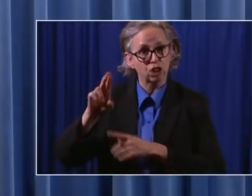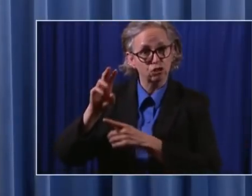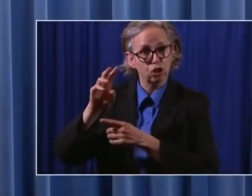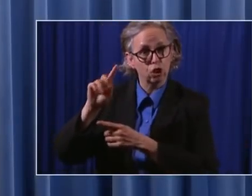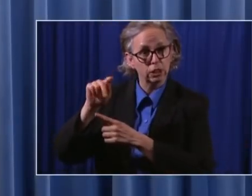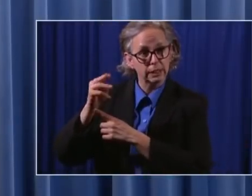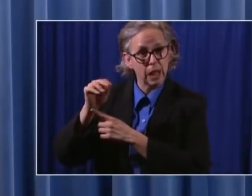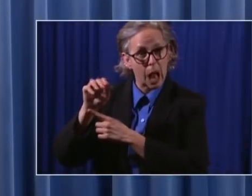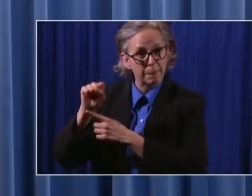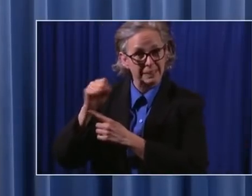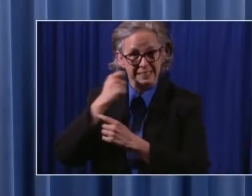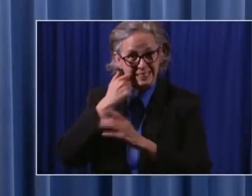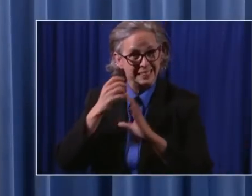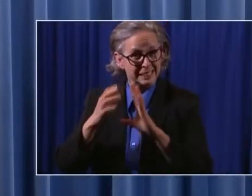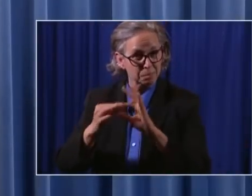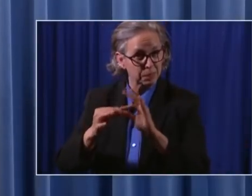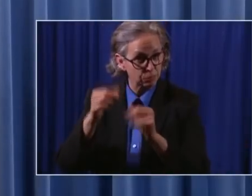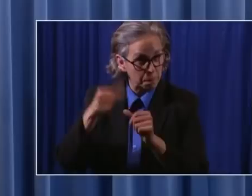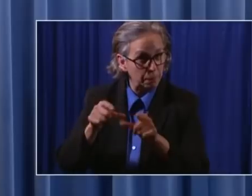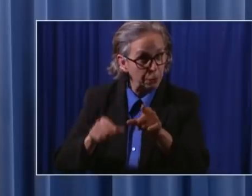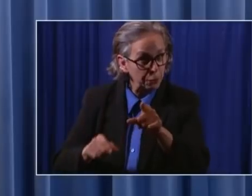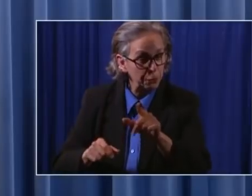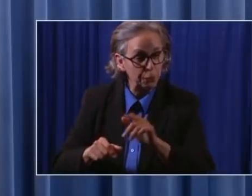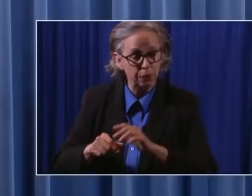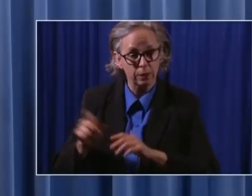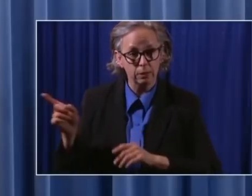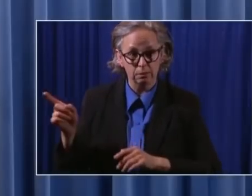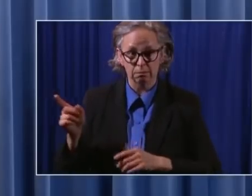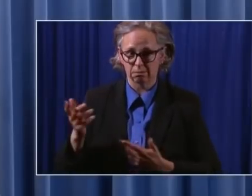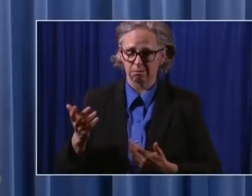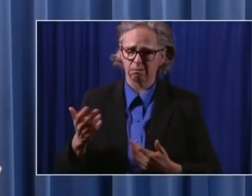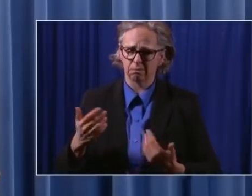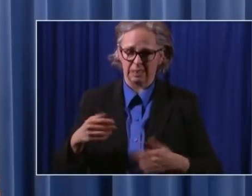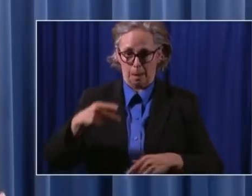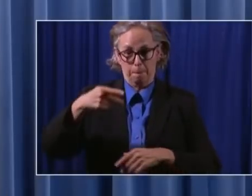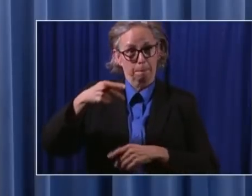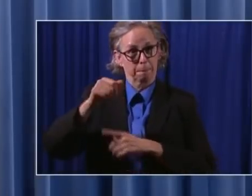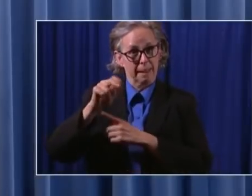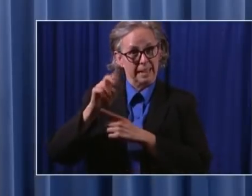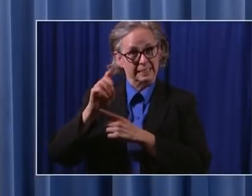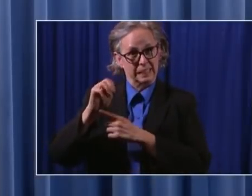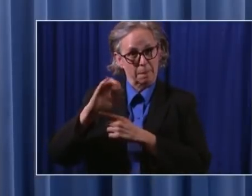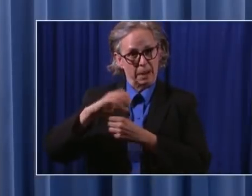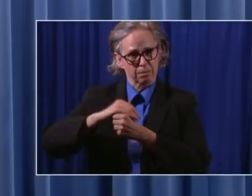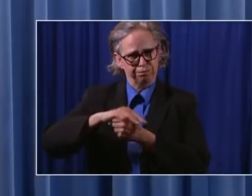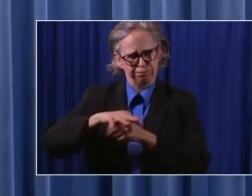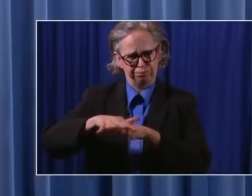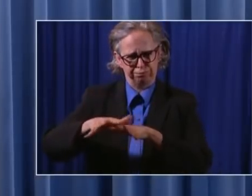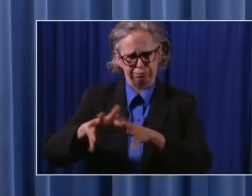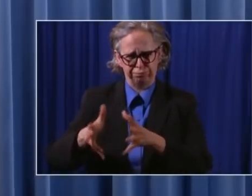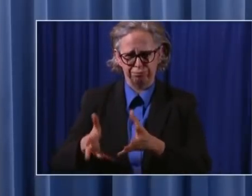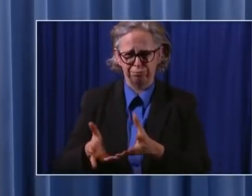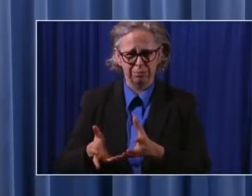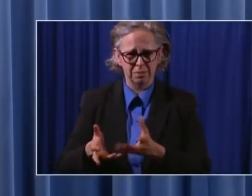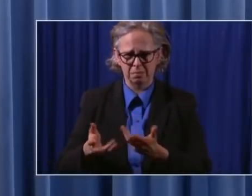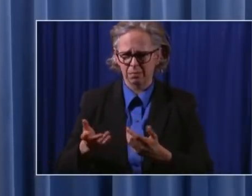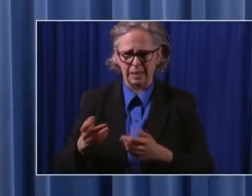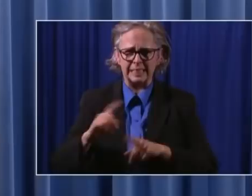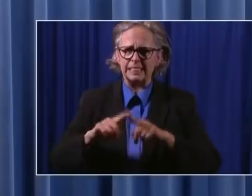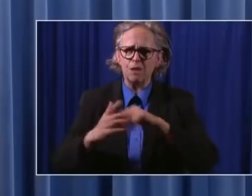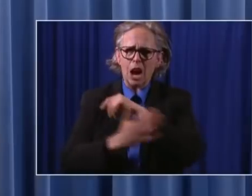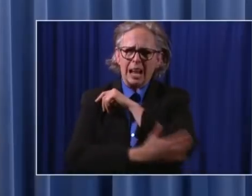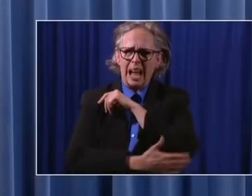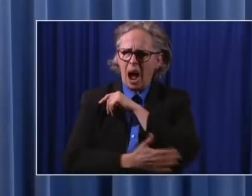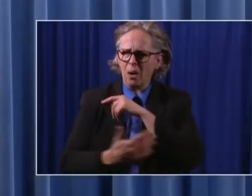for some time from counties who have said to us, look, you know, we're different. You know, we're a rural county. We don't